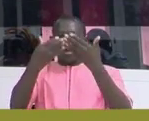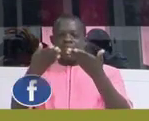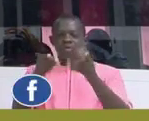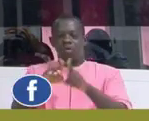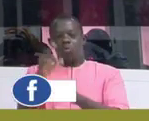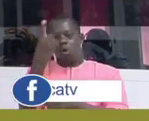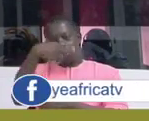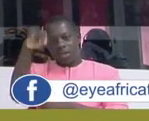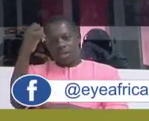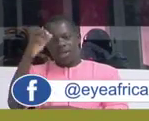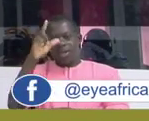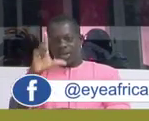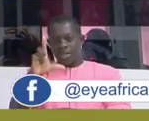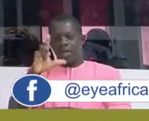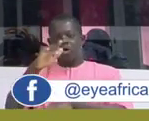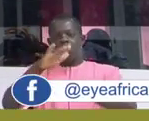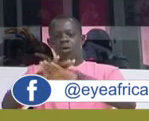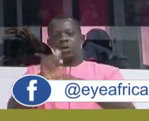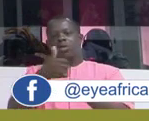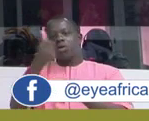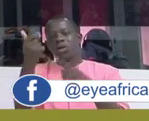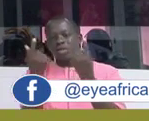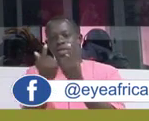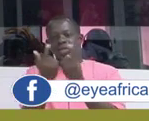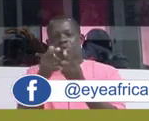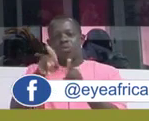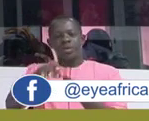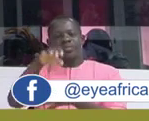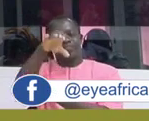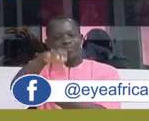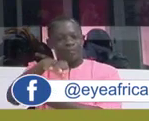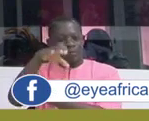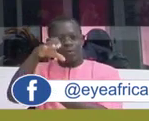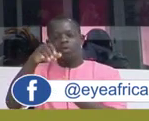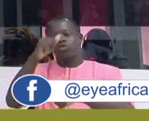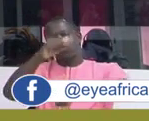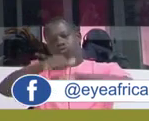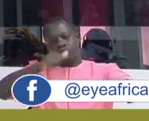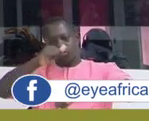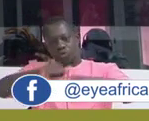working I'll give 100 lit for the